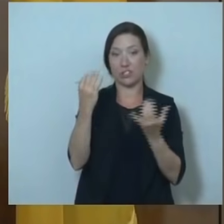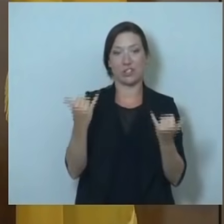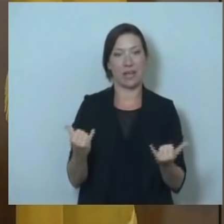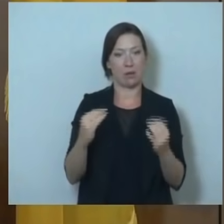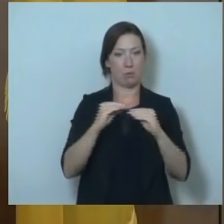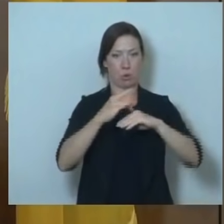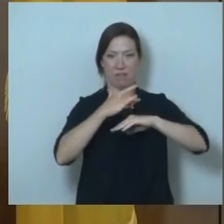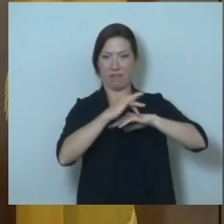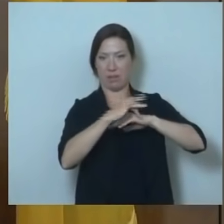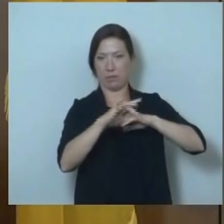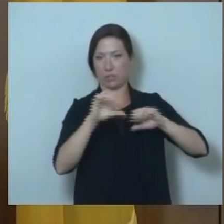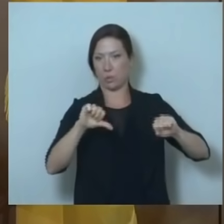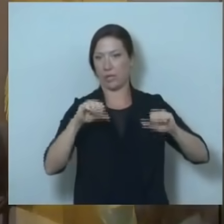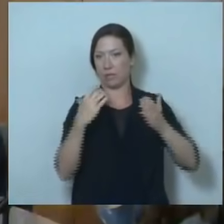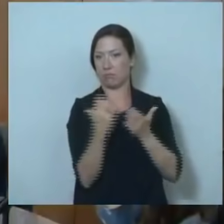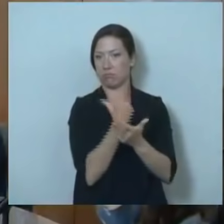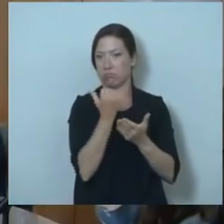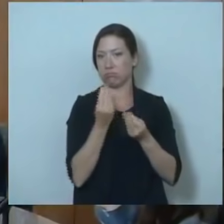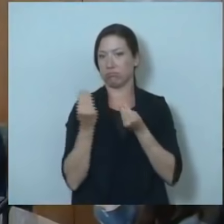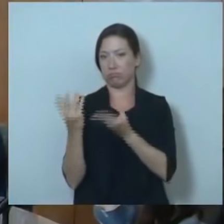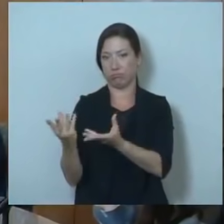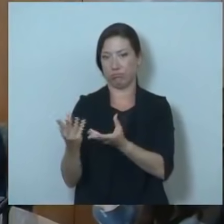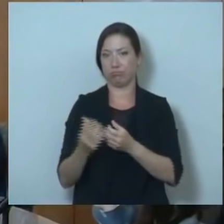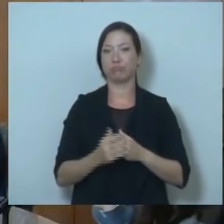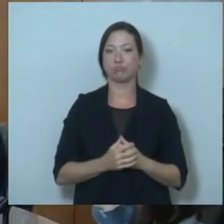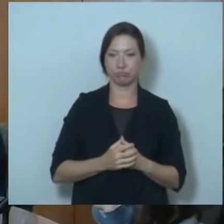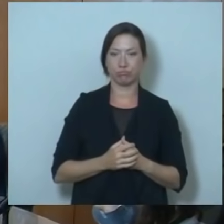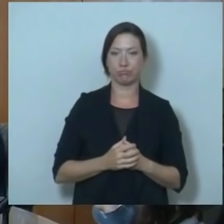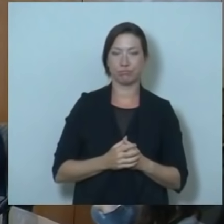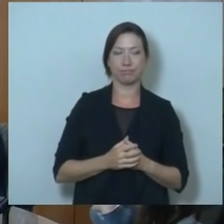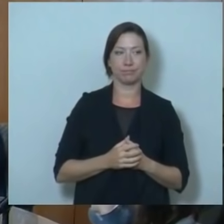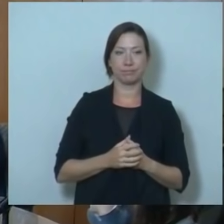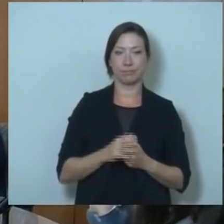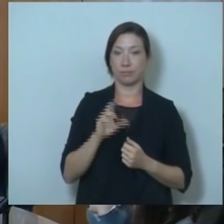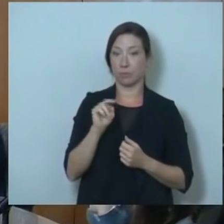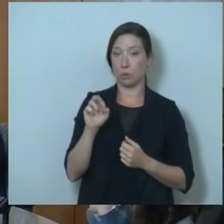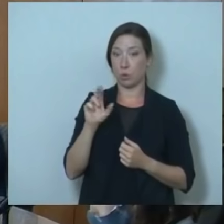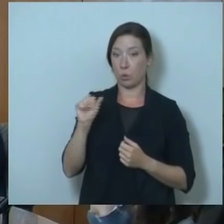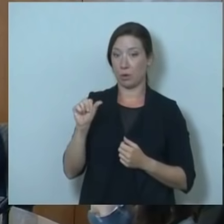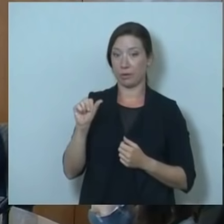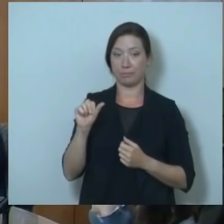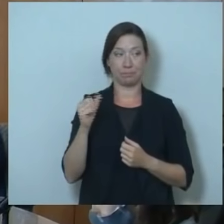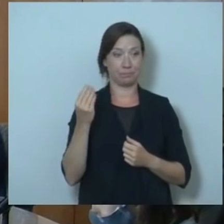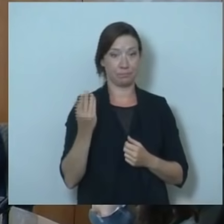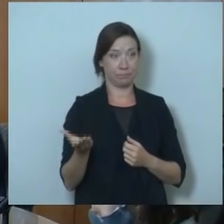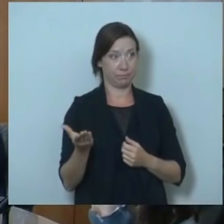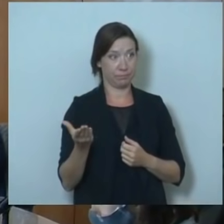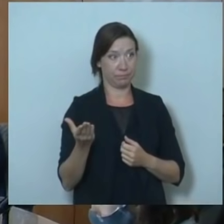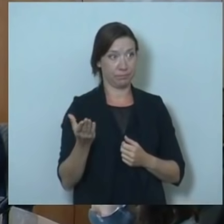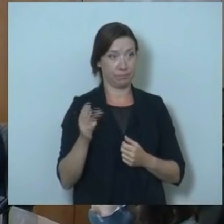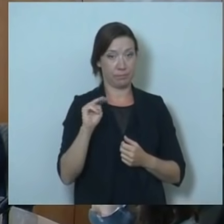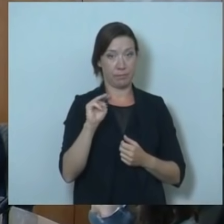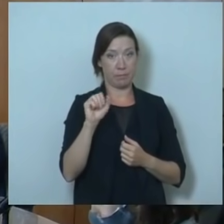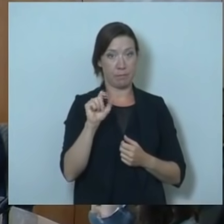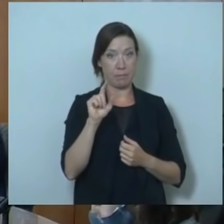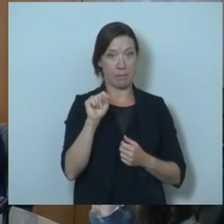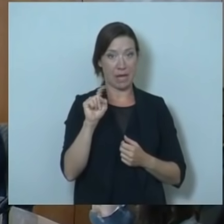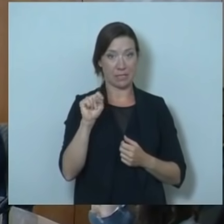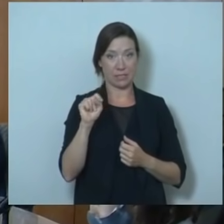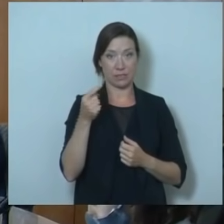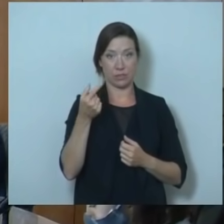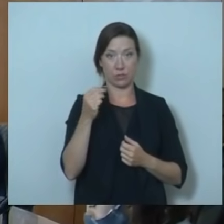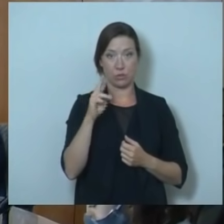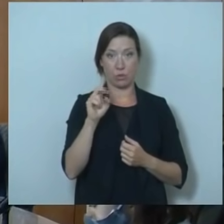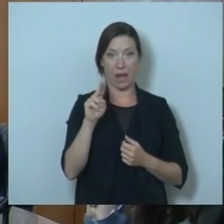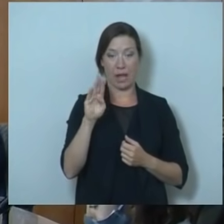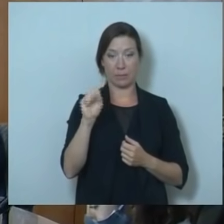we're utilizing it. Nora. Thank you, Governor. Next, we're going to go to Matt Grubbs with New Mexico PBS. Matt, you are unmuted.